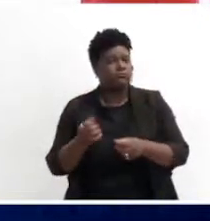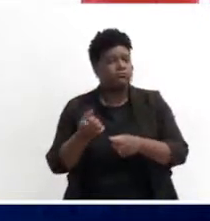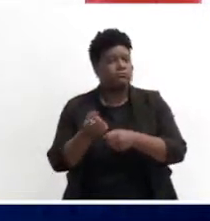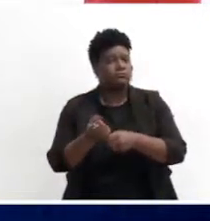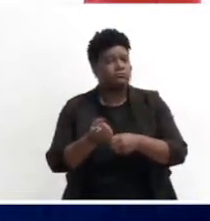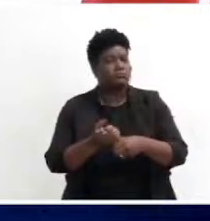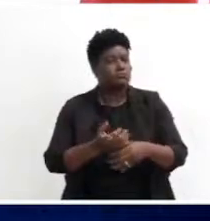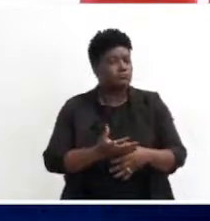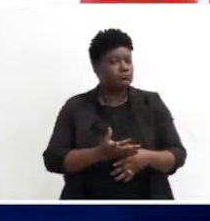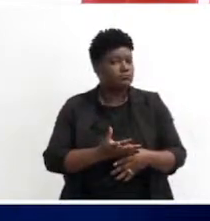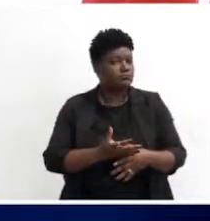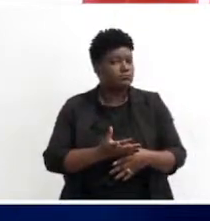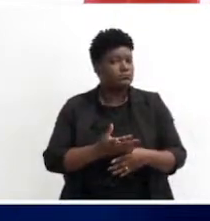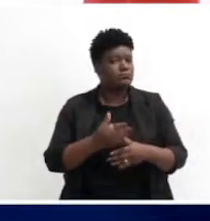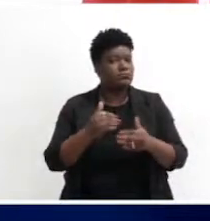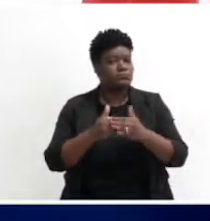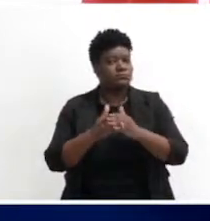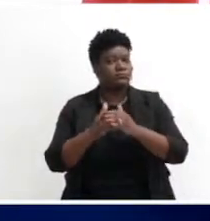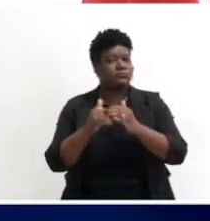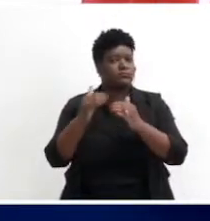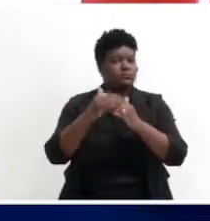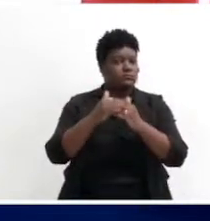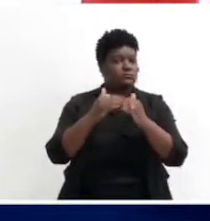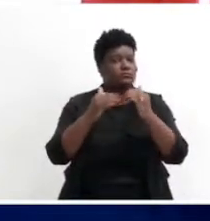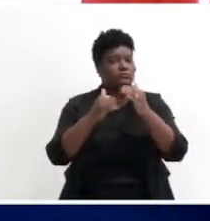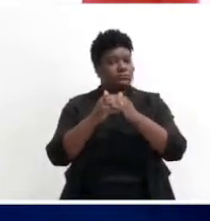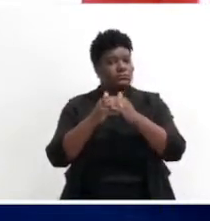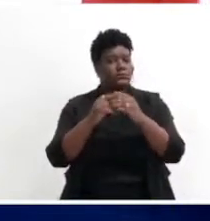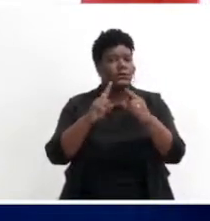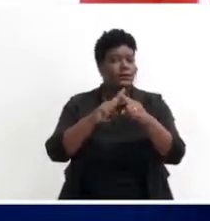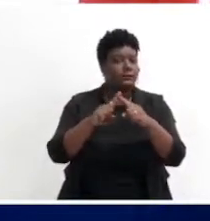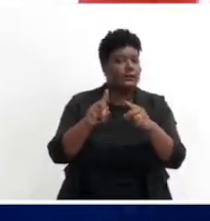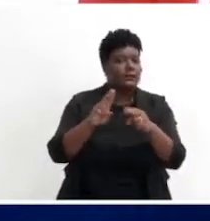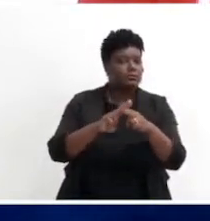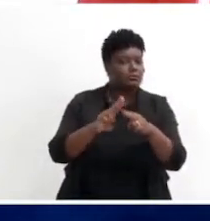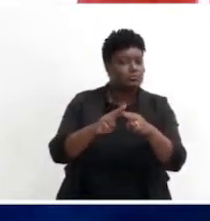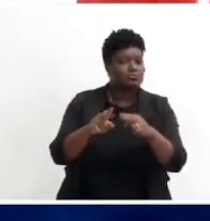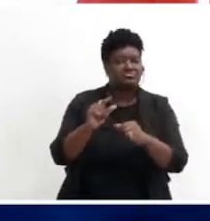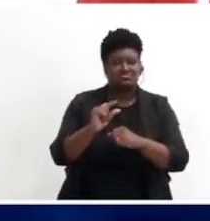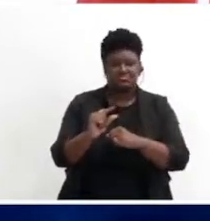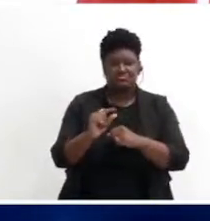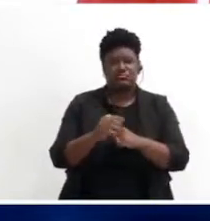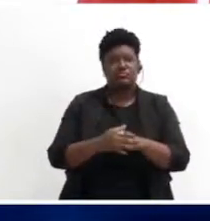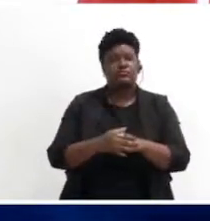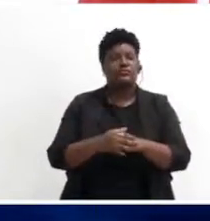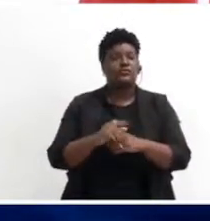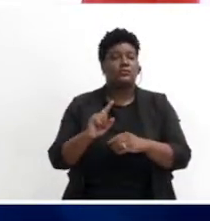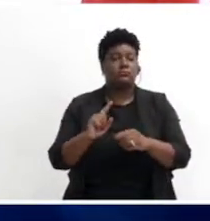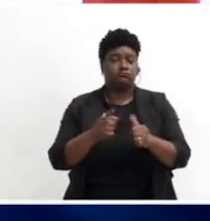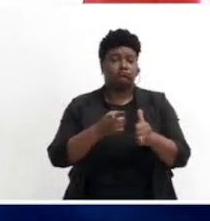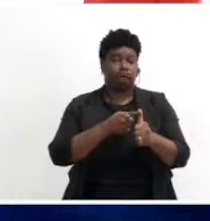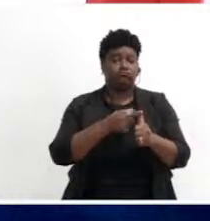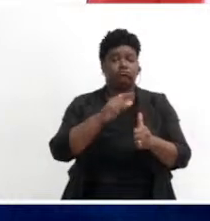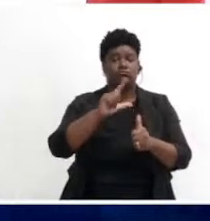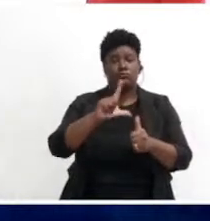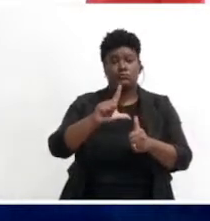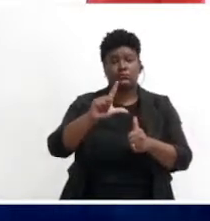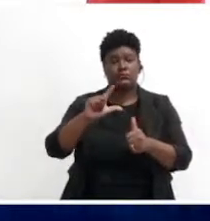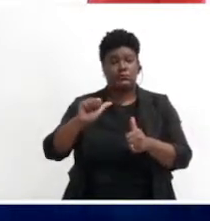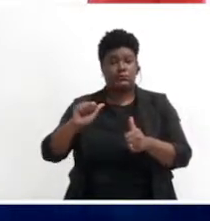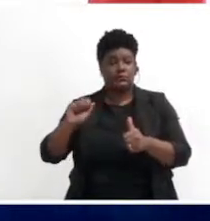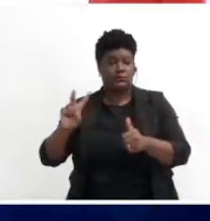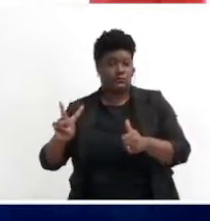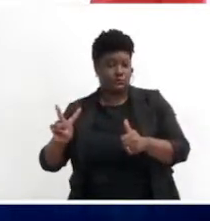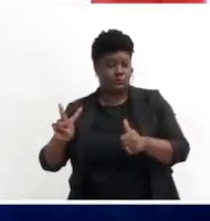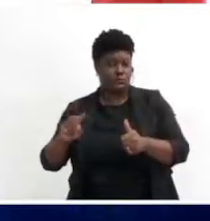bonding. I'm not sure why it ever got the name laser assisted, because it's essentially just